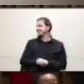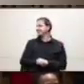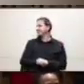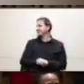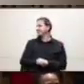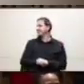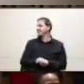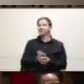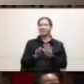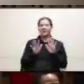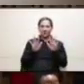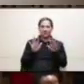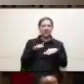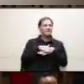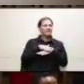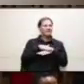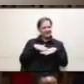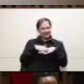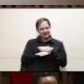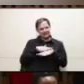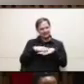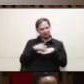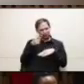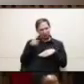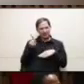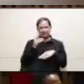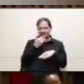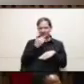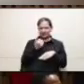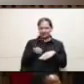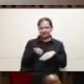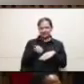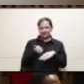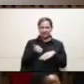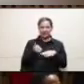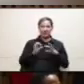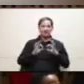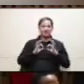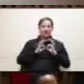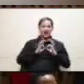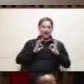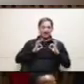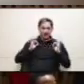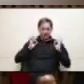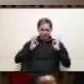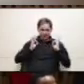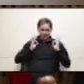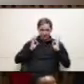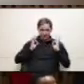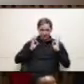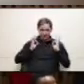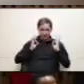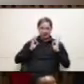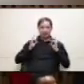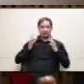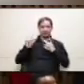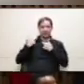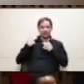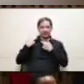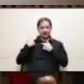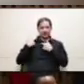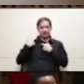Let's get the basics right now. The mayor is delegated by council